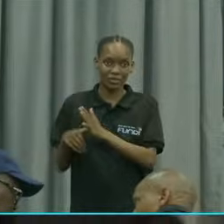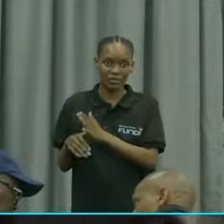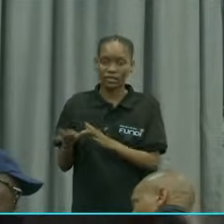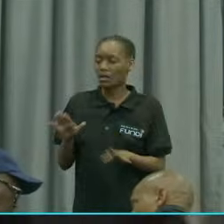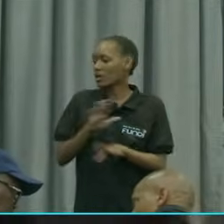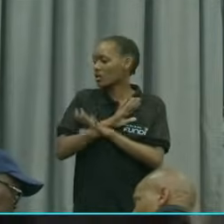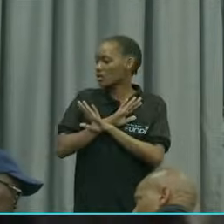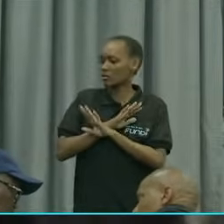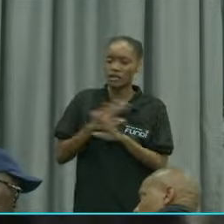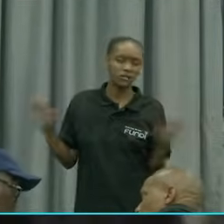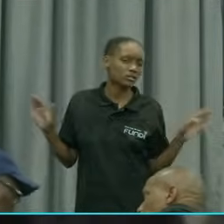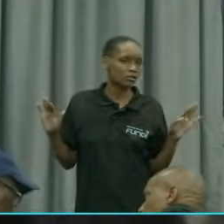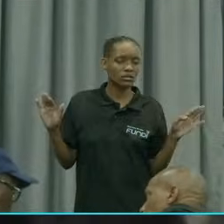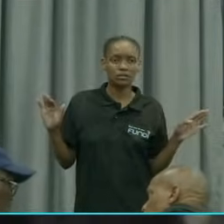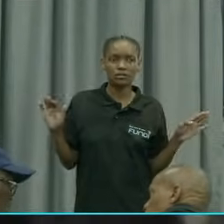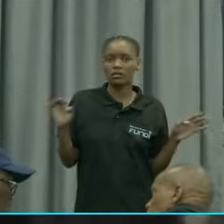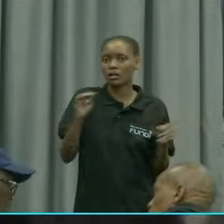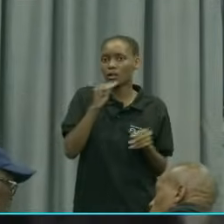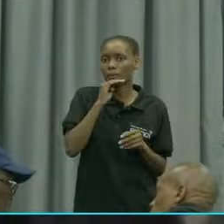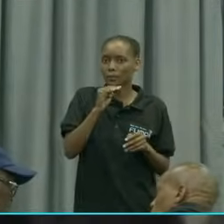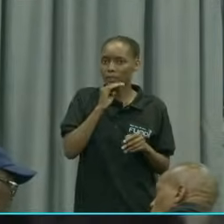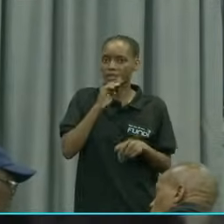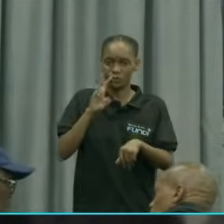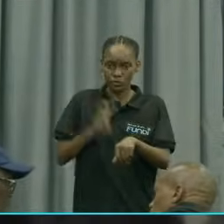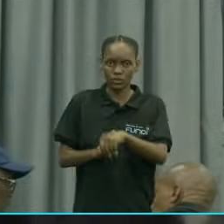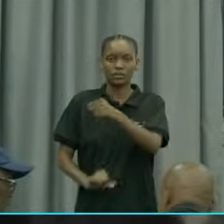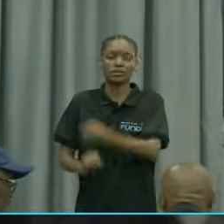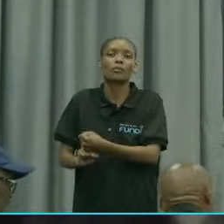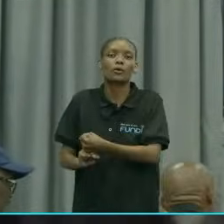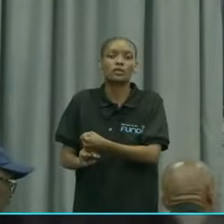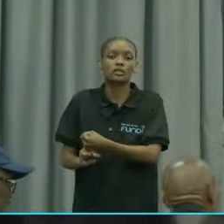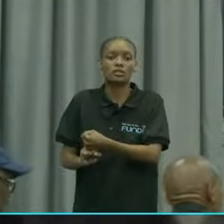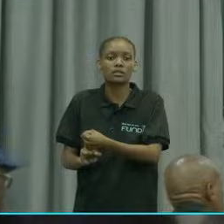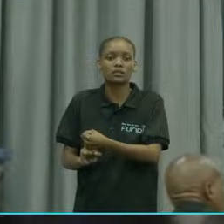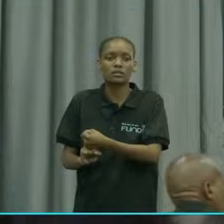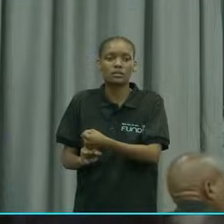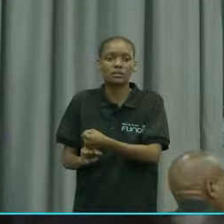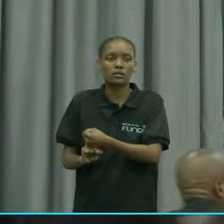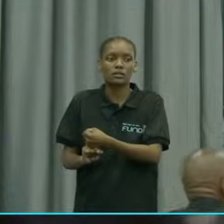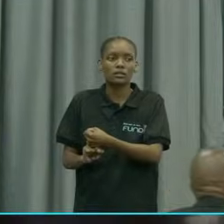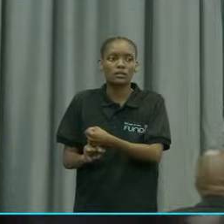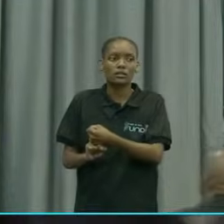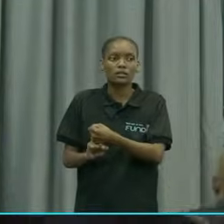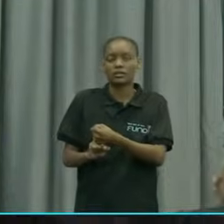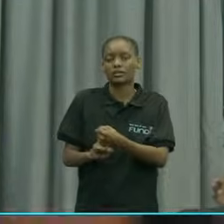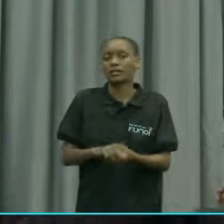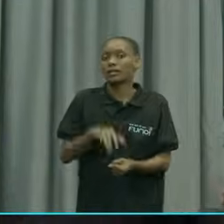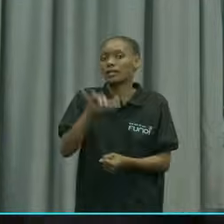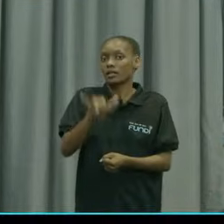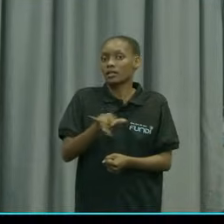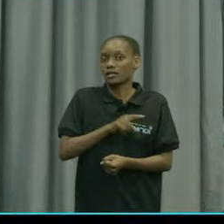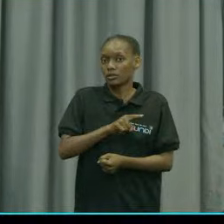doesn't necessarily equate to support. So therefore, that is why then we are looking at a model to see how